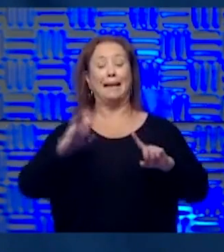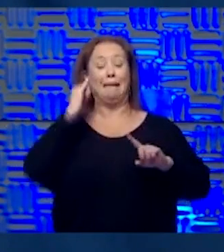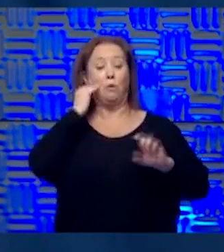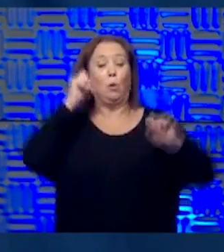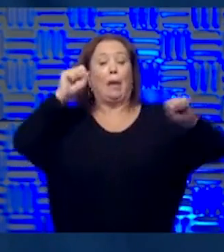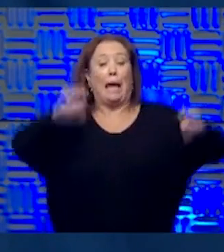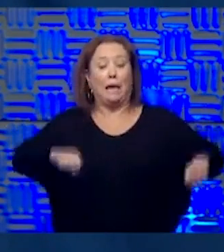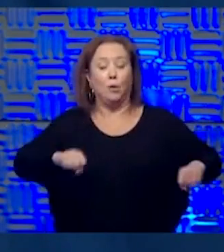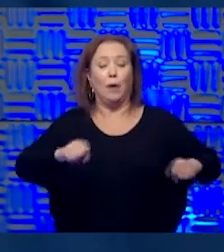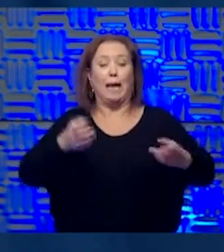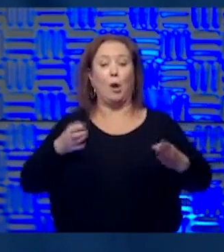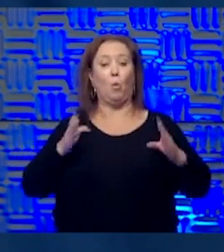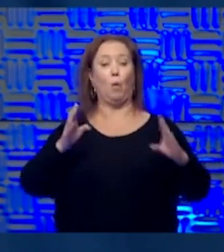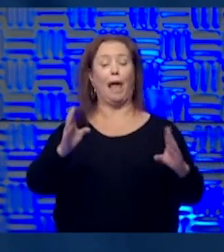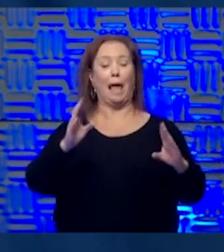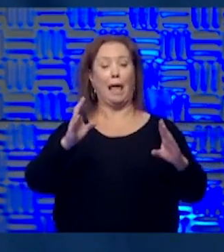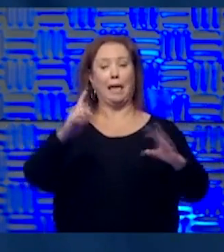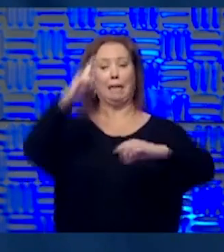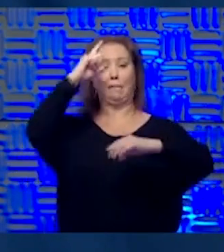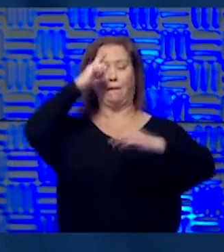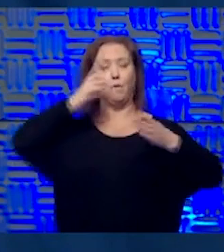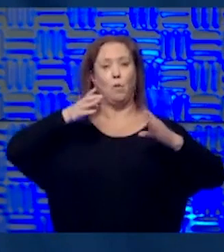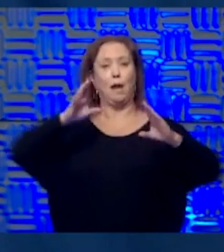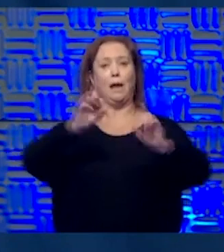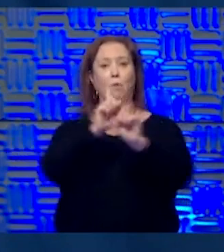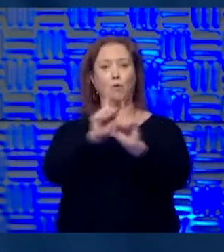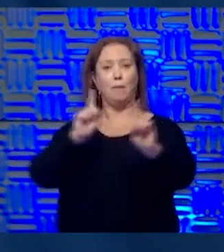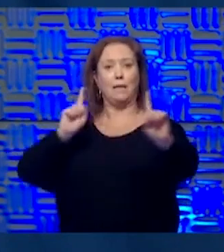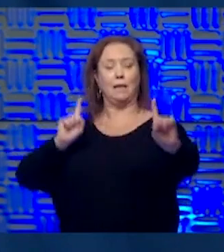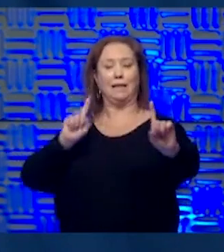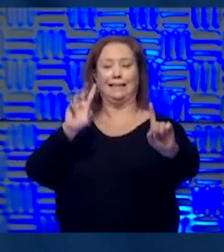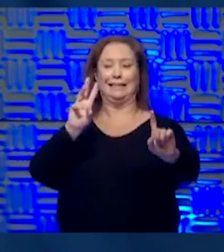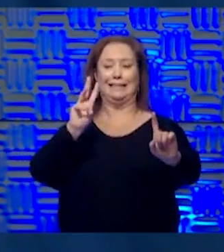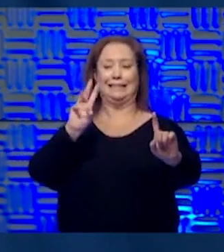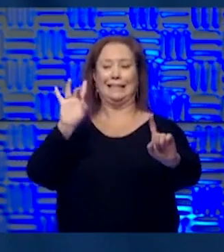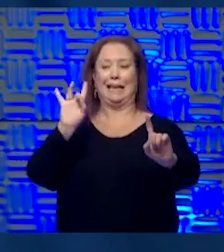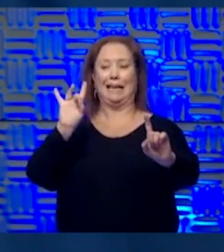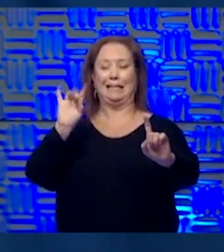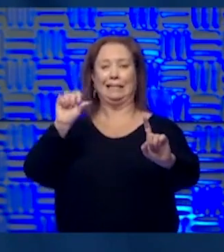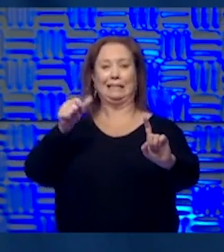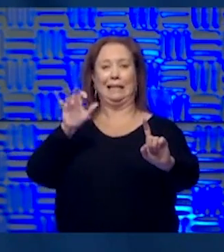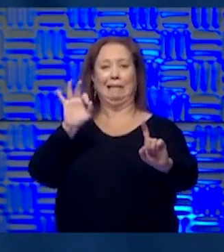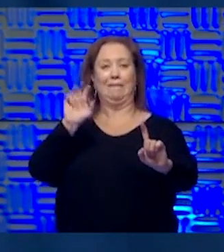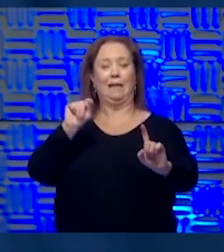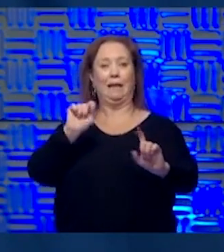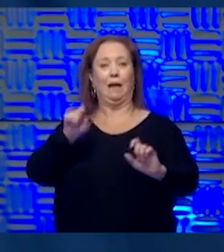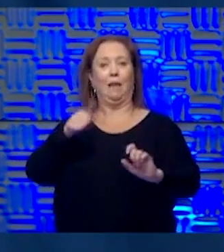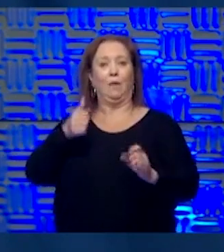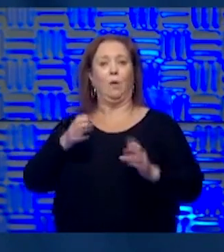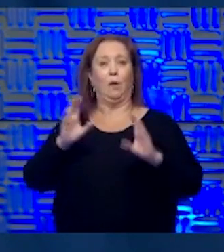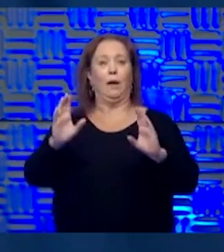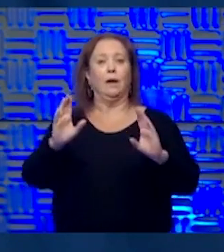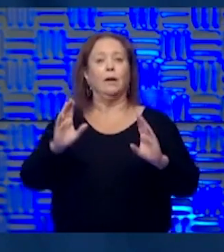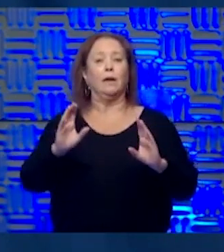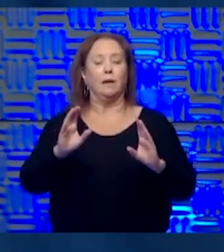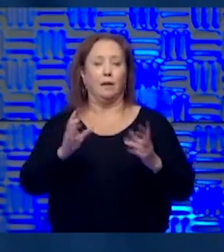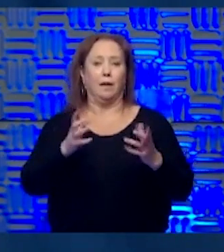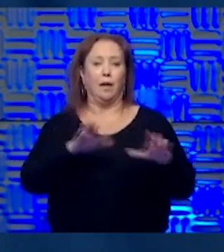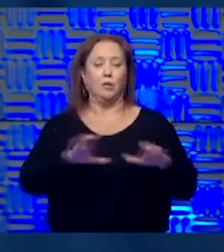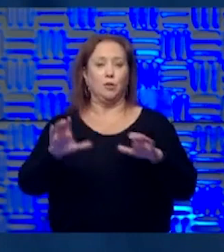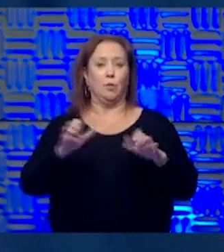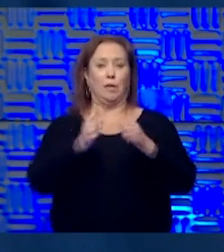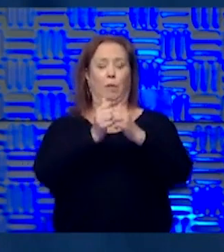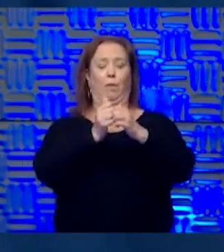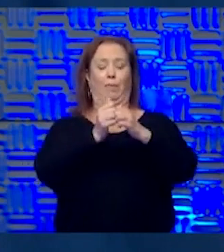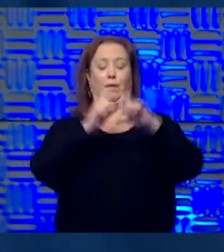a methodical way, in a thoughtful way, if you can maintain 6, 8, 10 feet away from other people to do that, and doing it with a